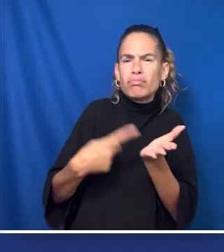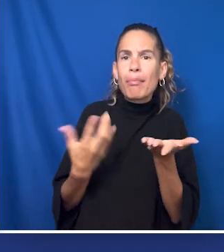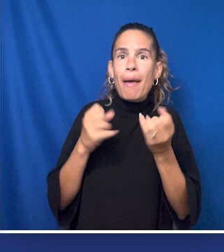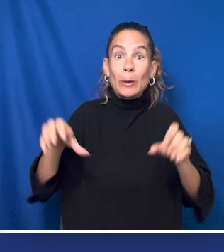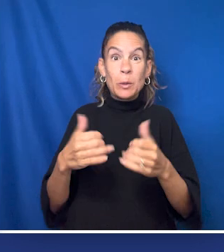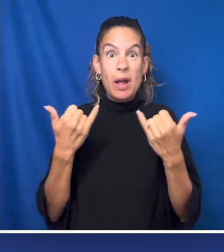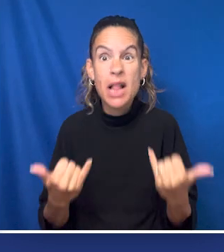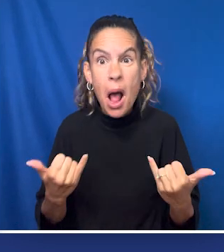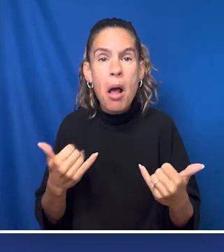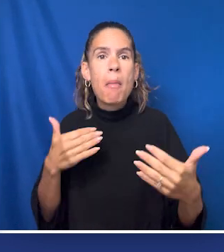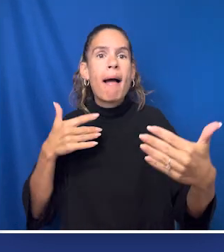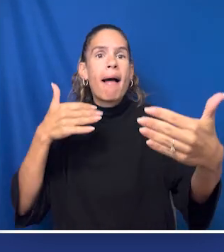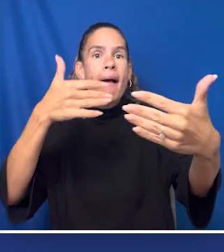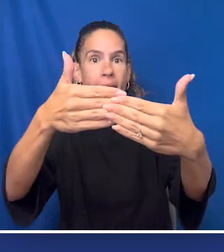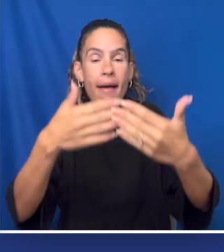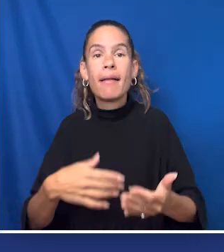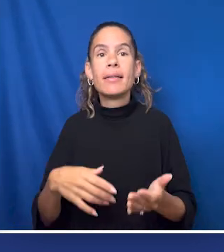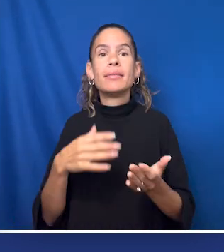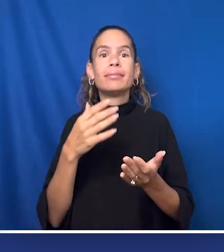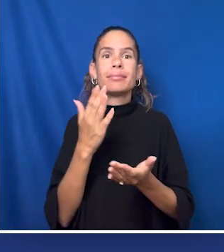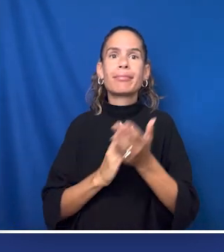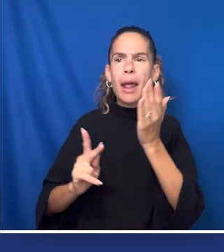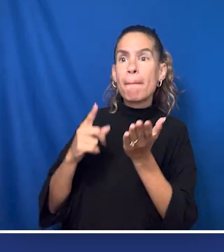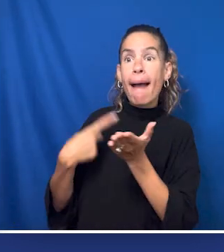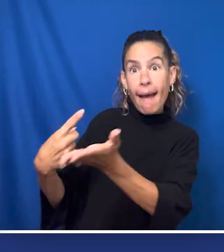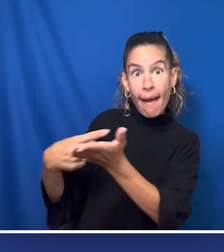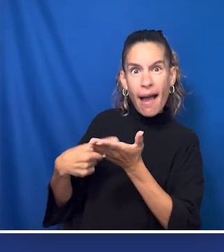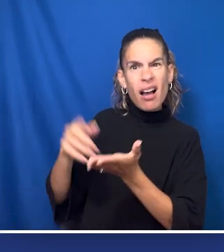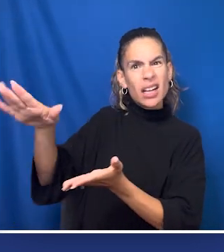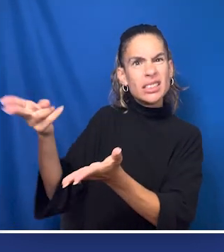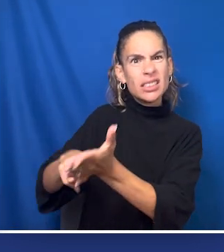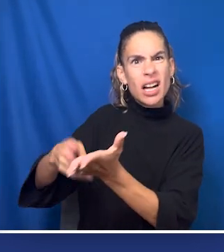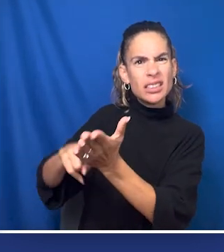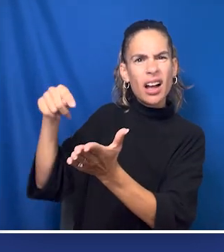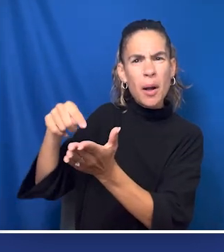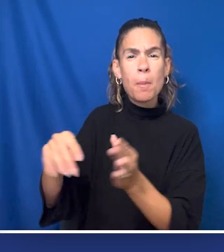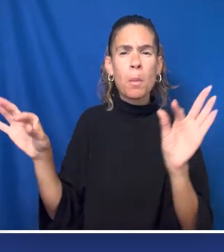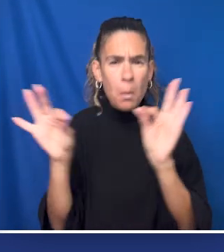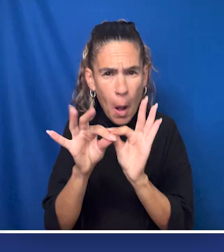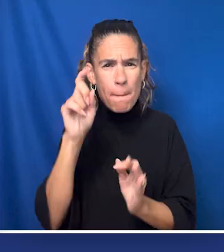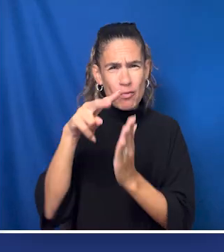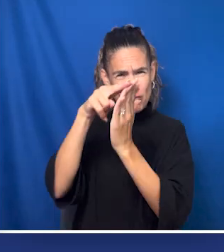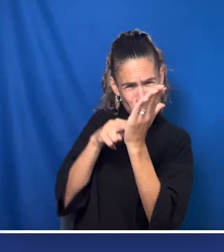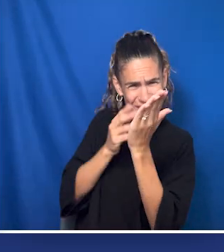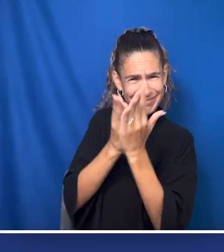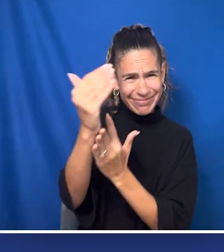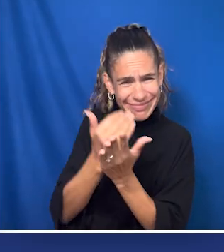away, talk about what can be done now to help. Sometimes the people you talk with may ask you to sign some